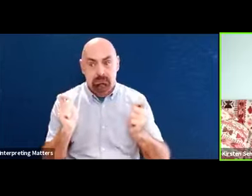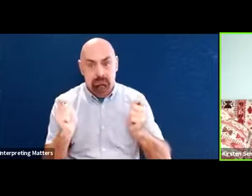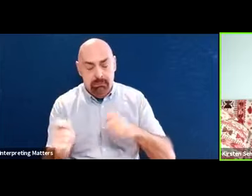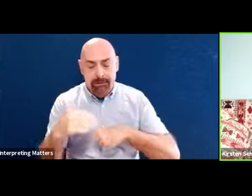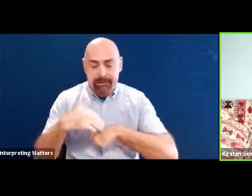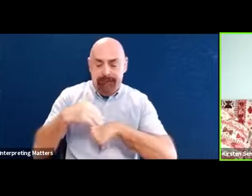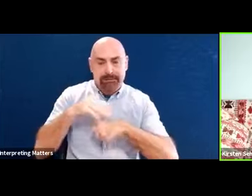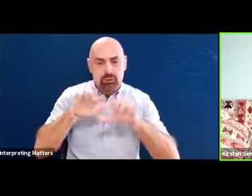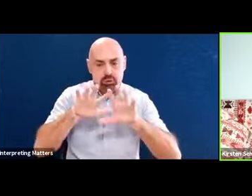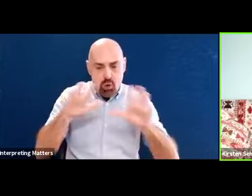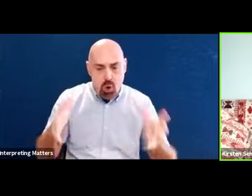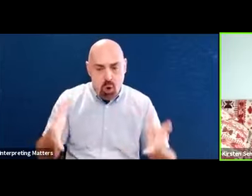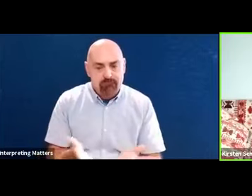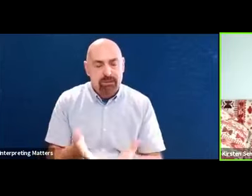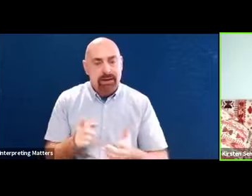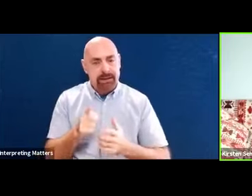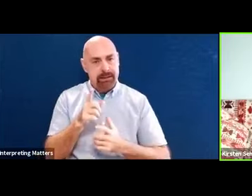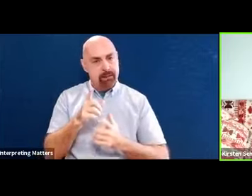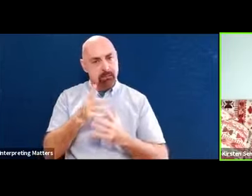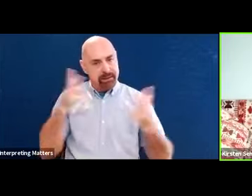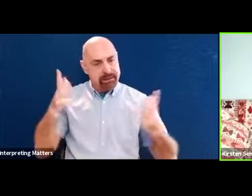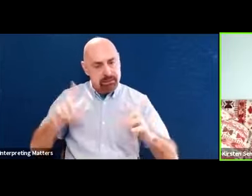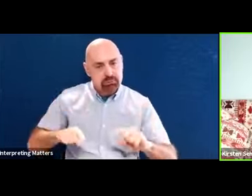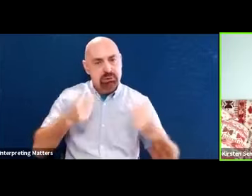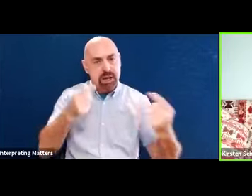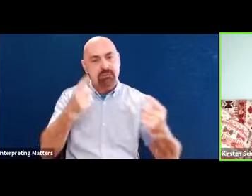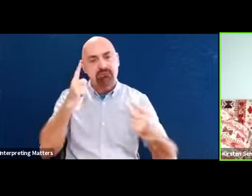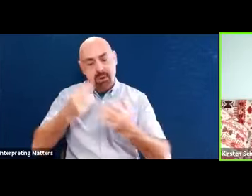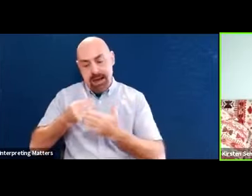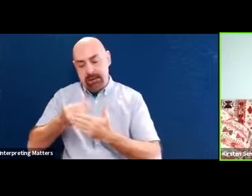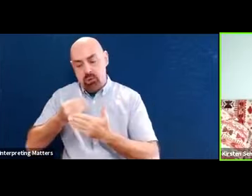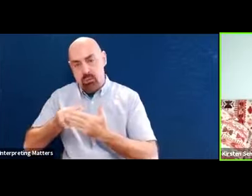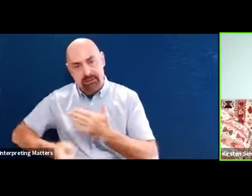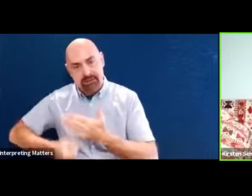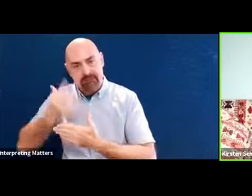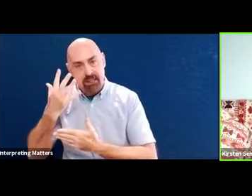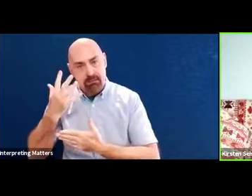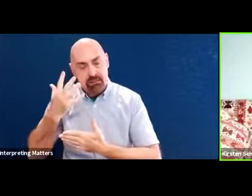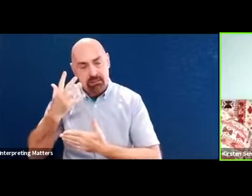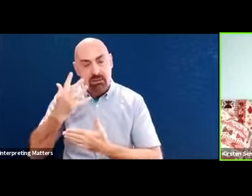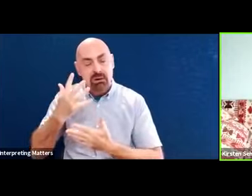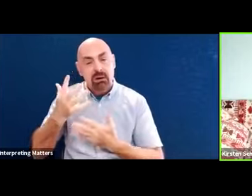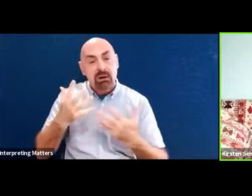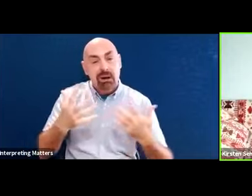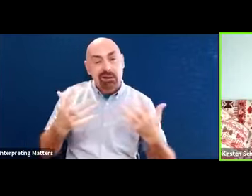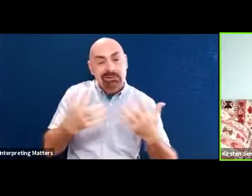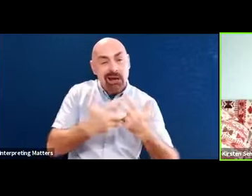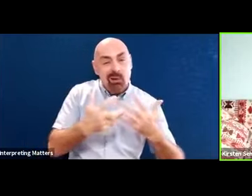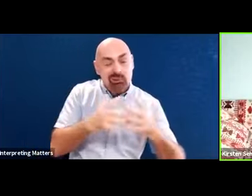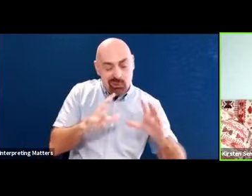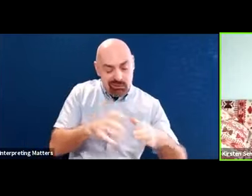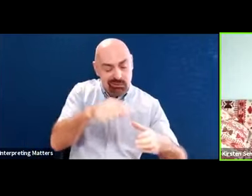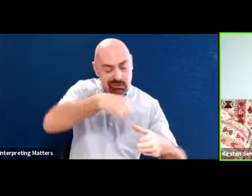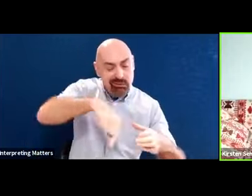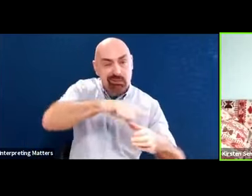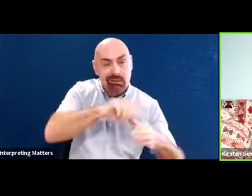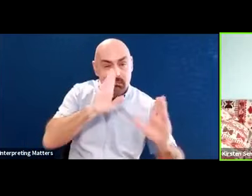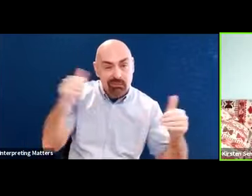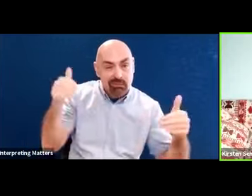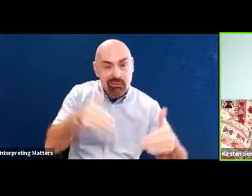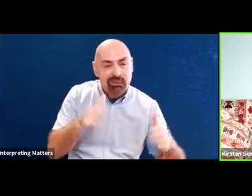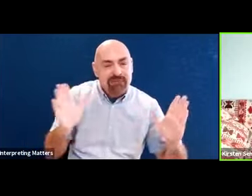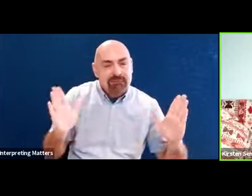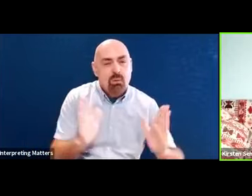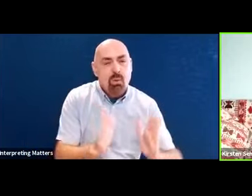geography, raising profound challenges for economic development. The tech sector is concentrated in a